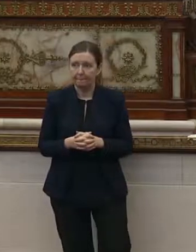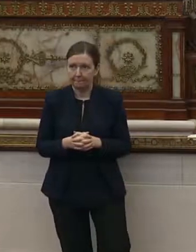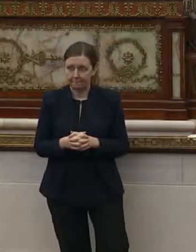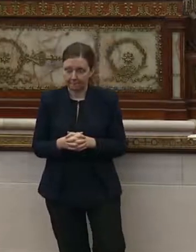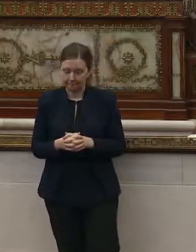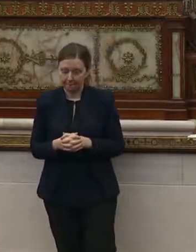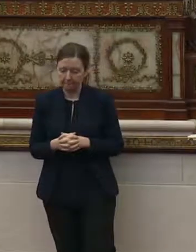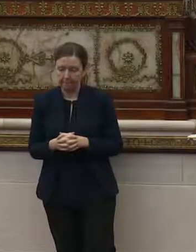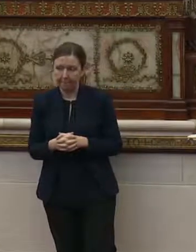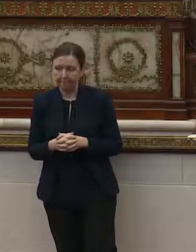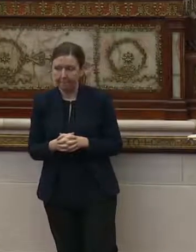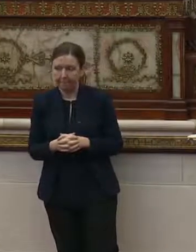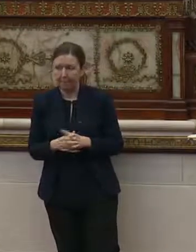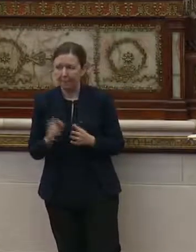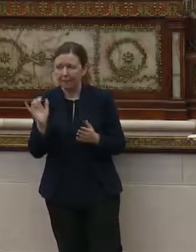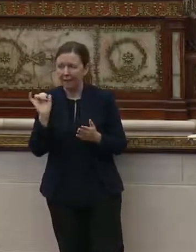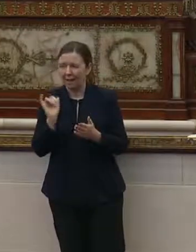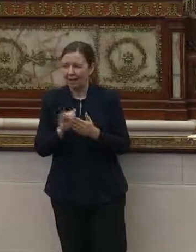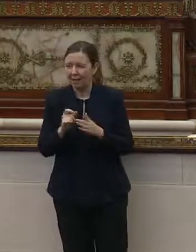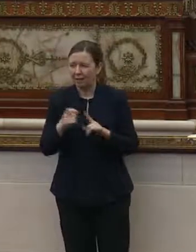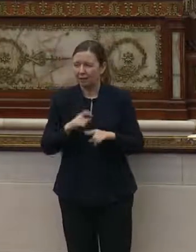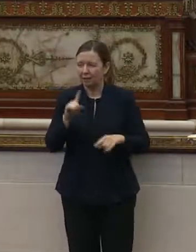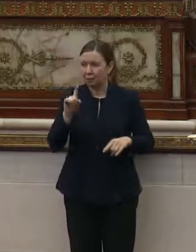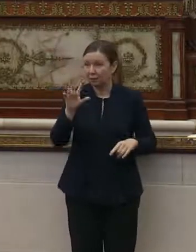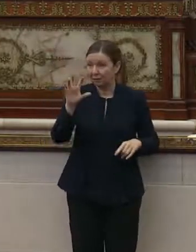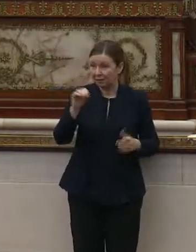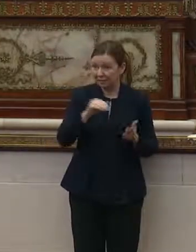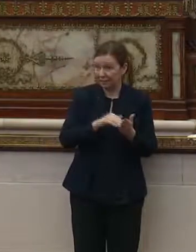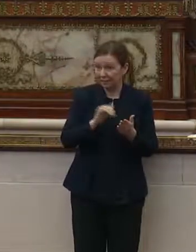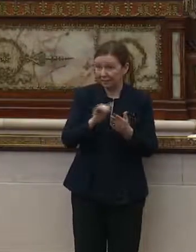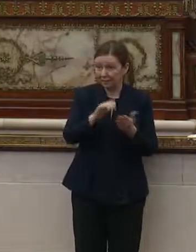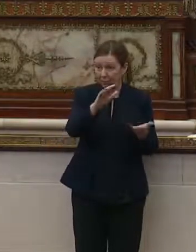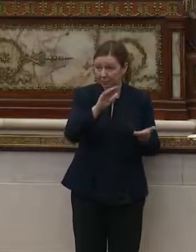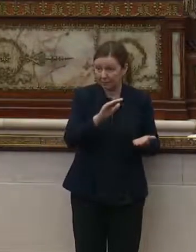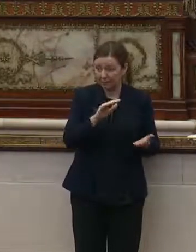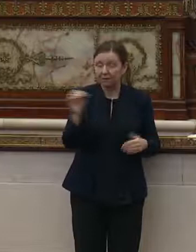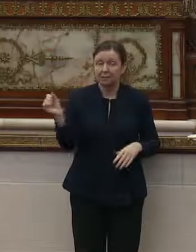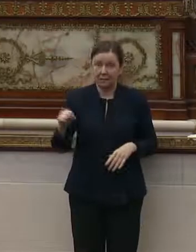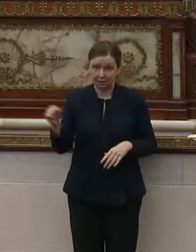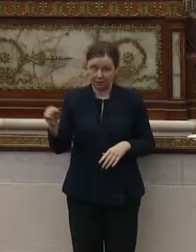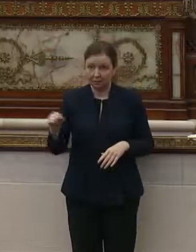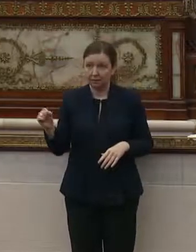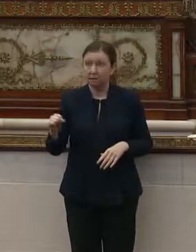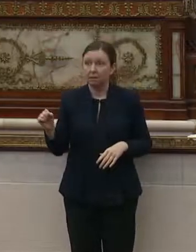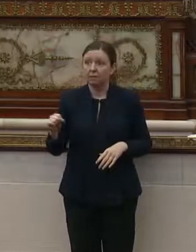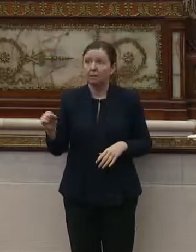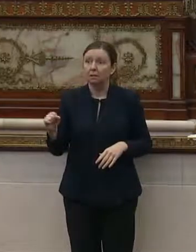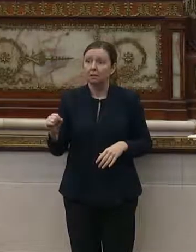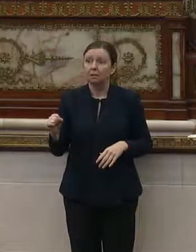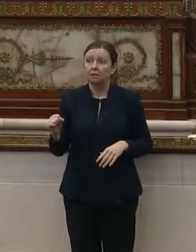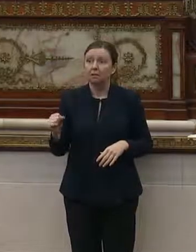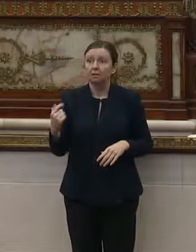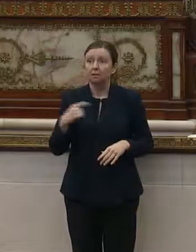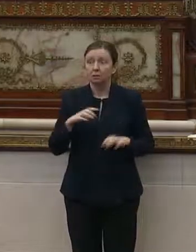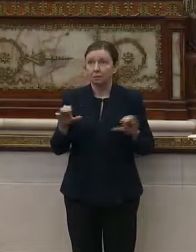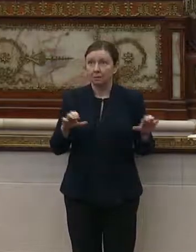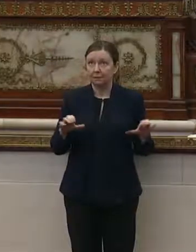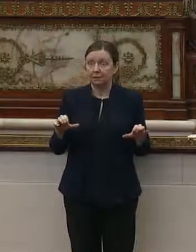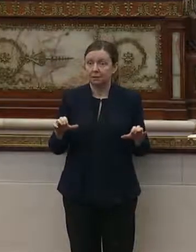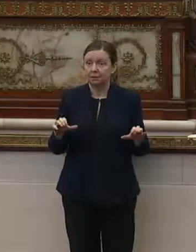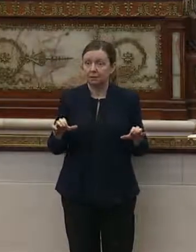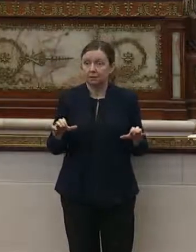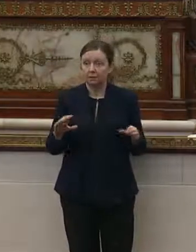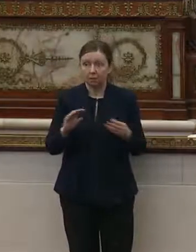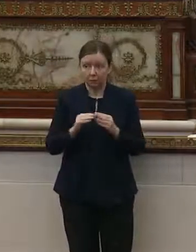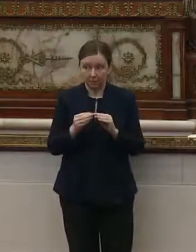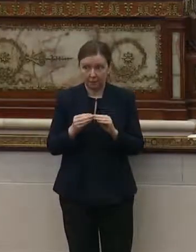So, and that's out of the 150,000 that we received? Yes. So we did, those